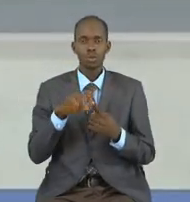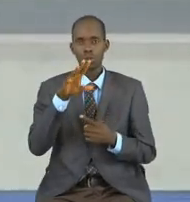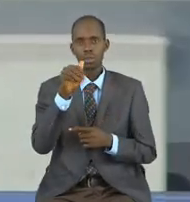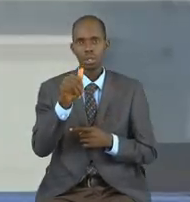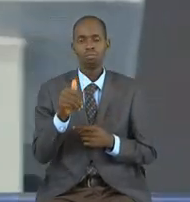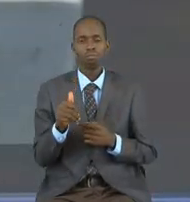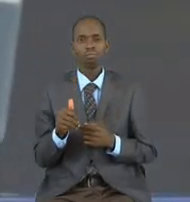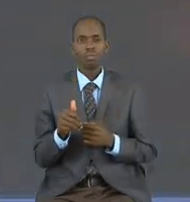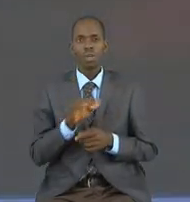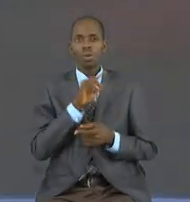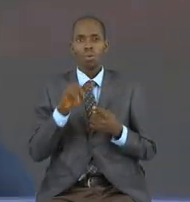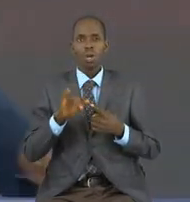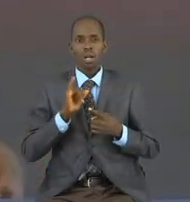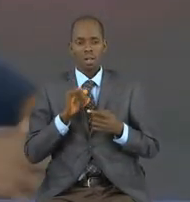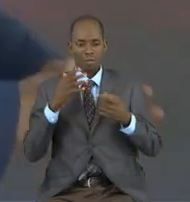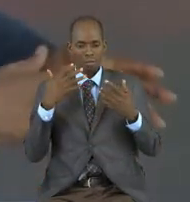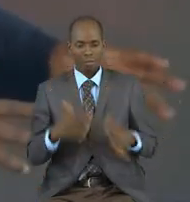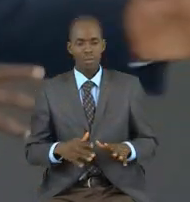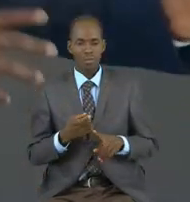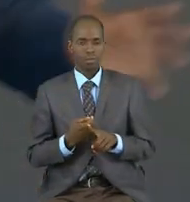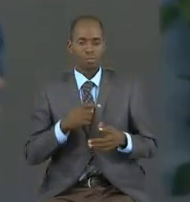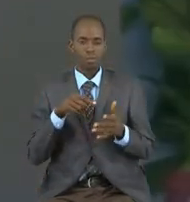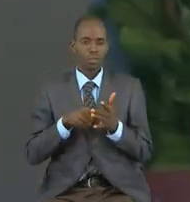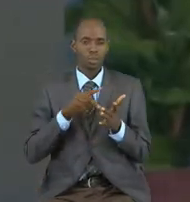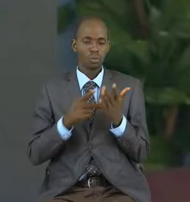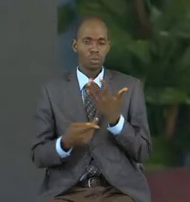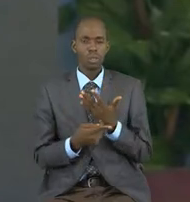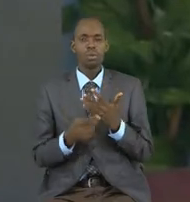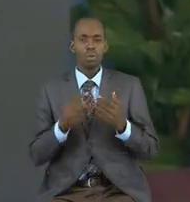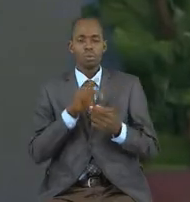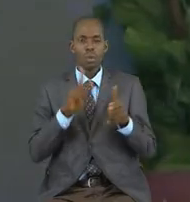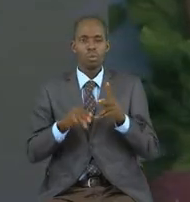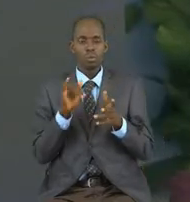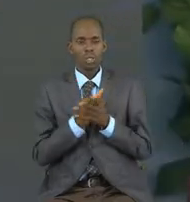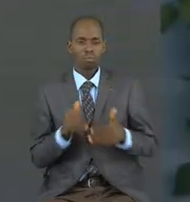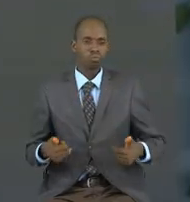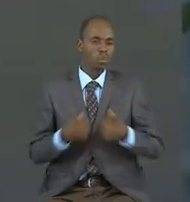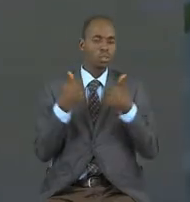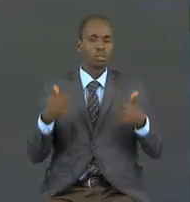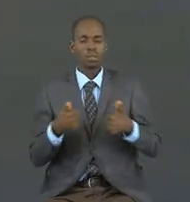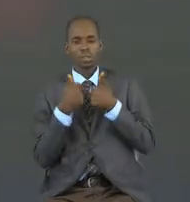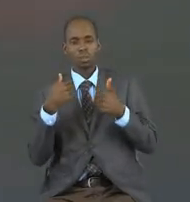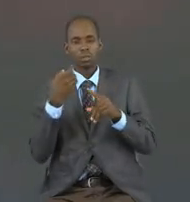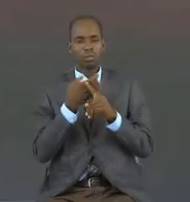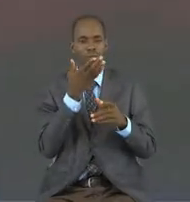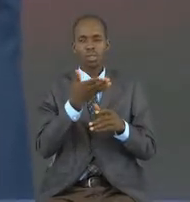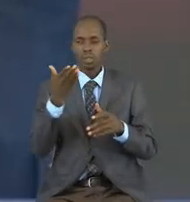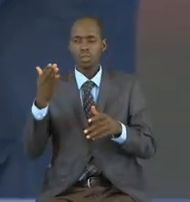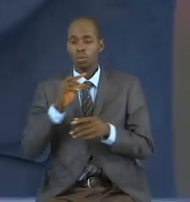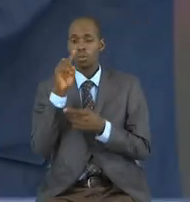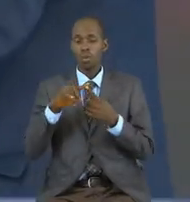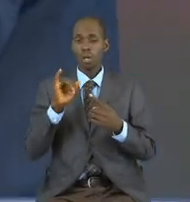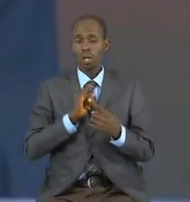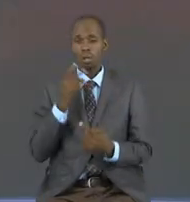this place and those people that used to challenge me this way and that way, when I see them, I will